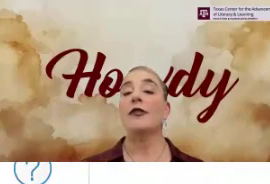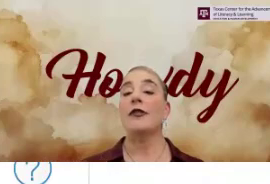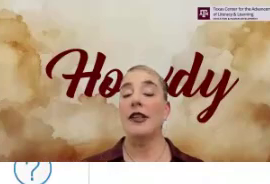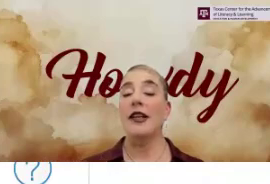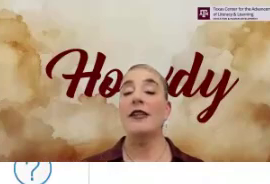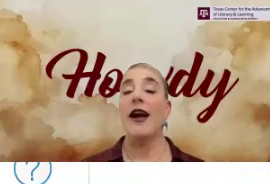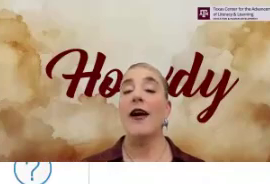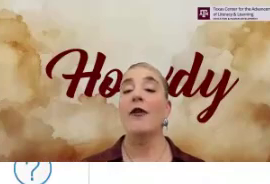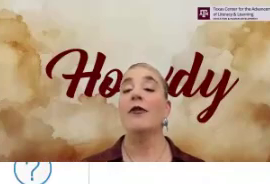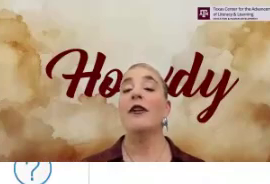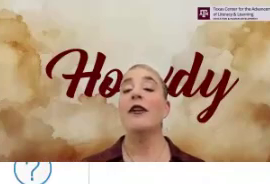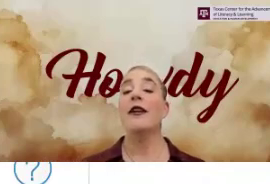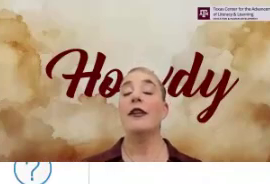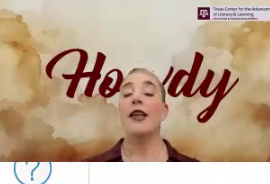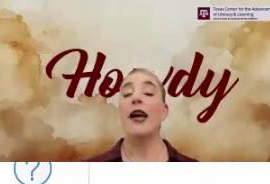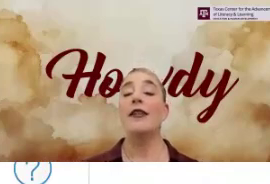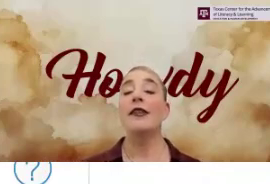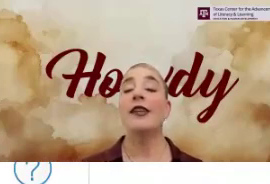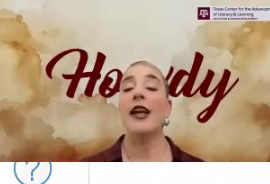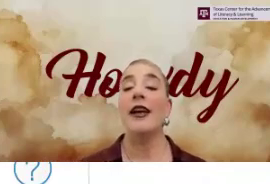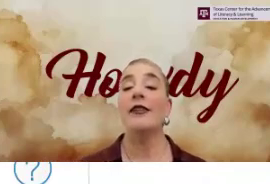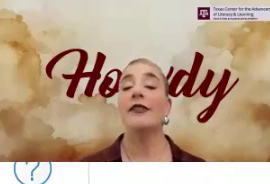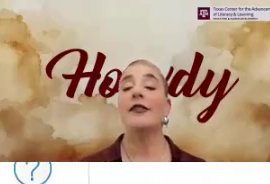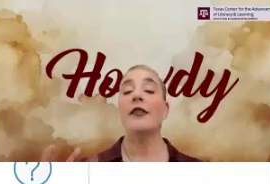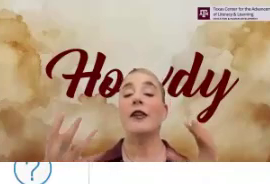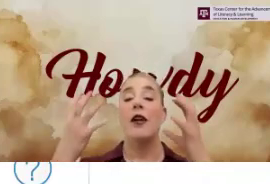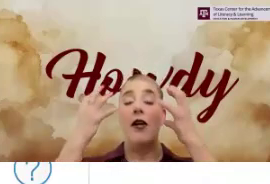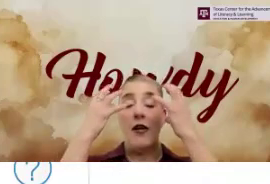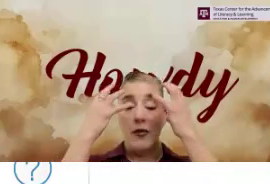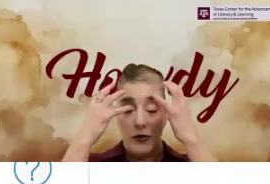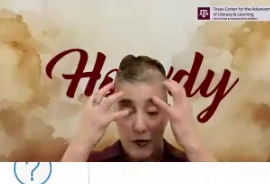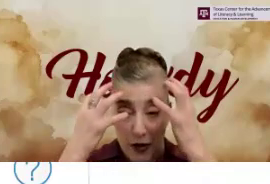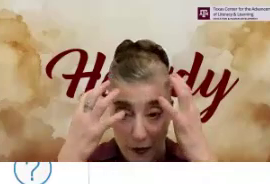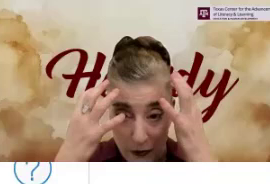you know, sitting down, his head in his hands,